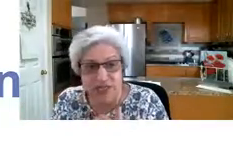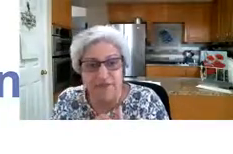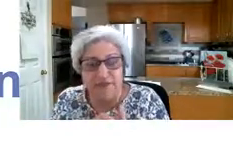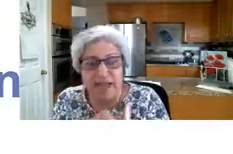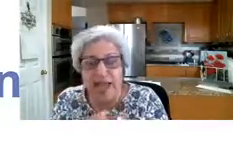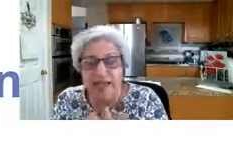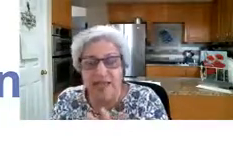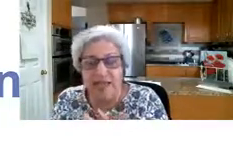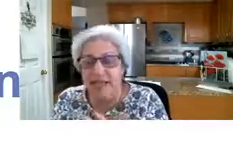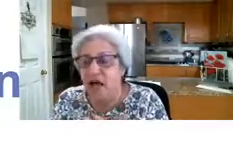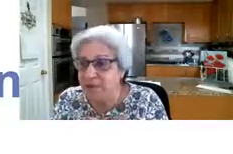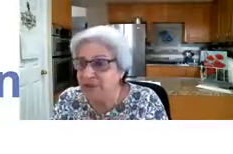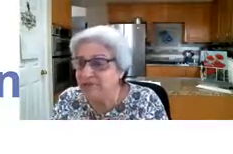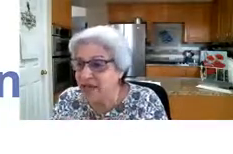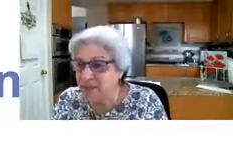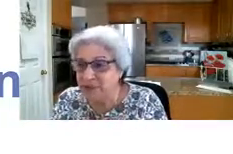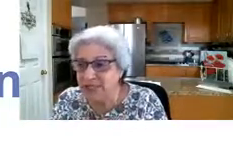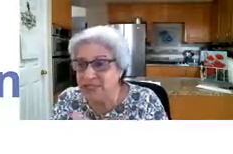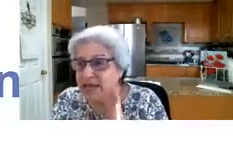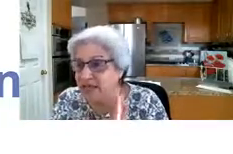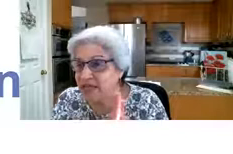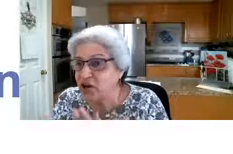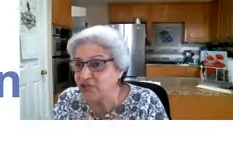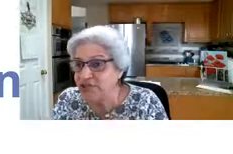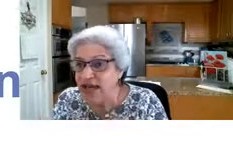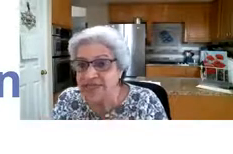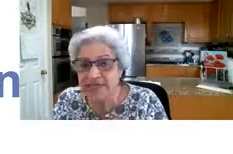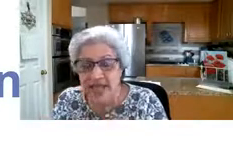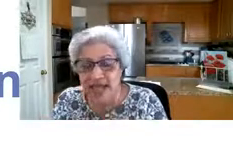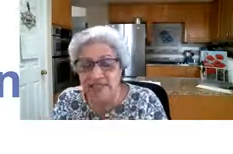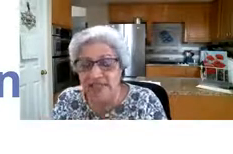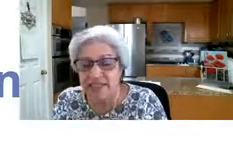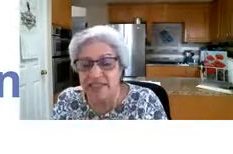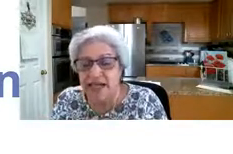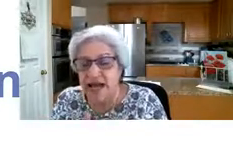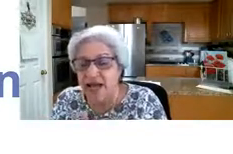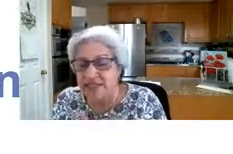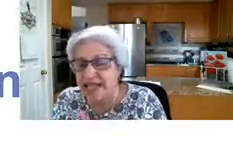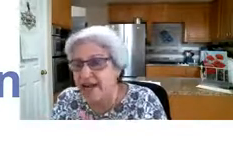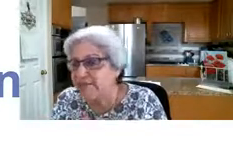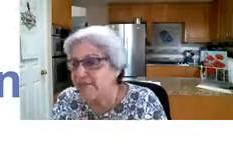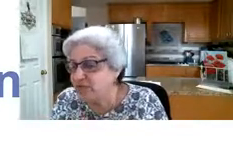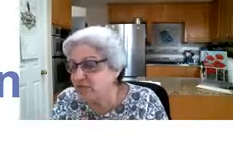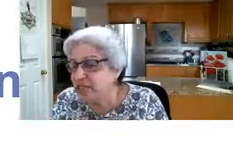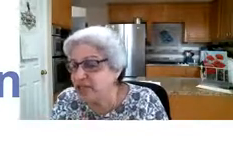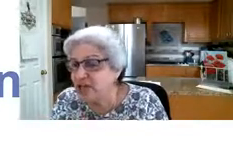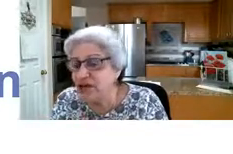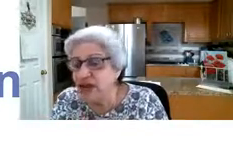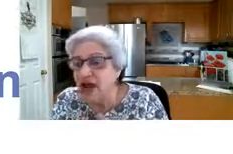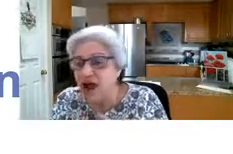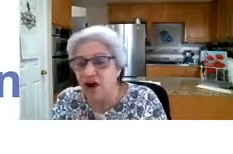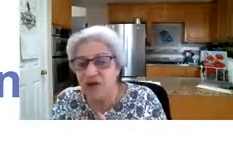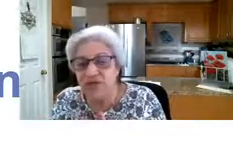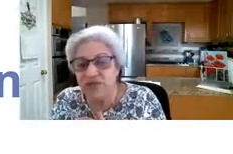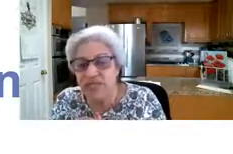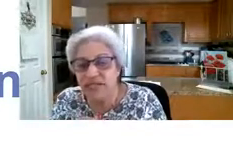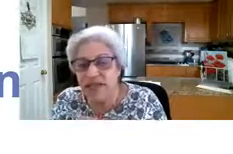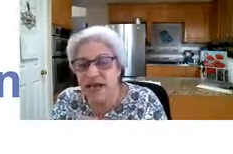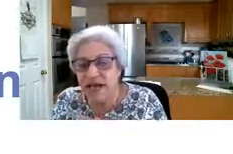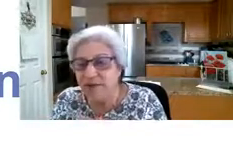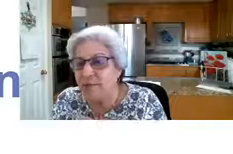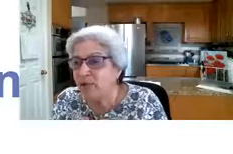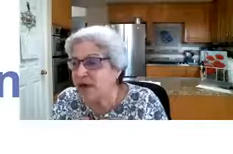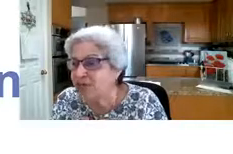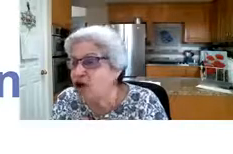sandwich. And a couple of the companies, Novavax and Sanofi in particular, are